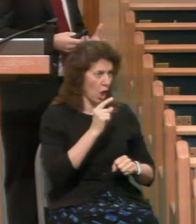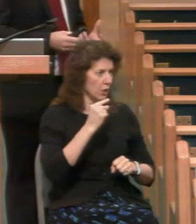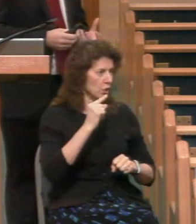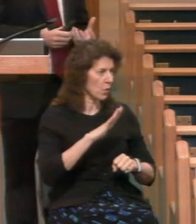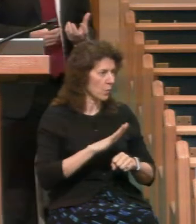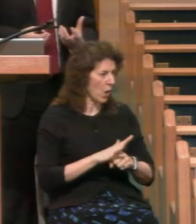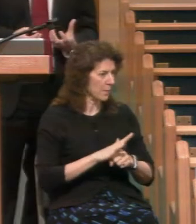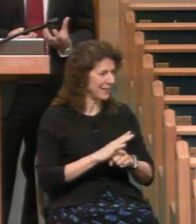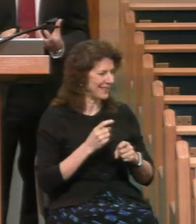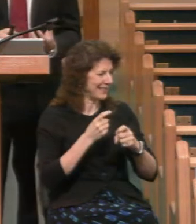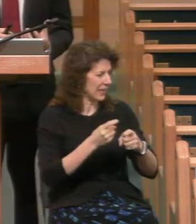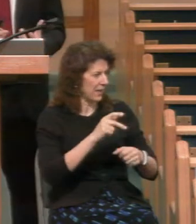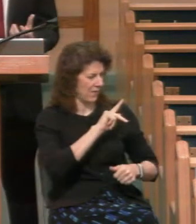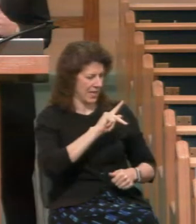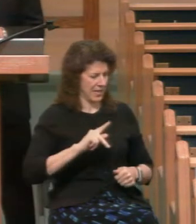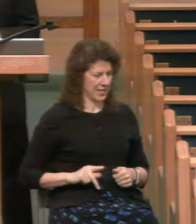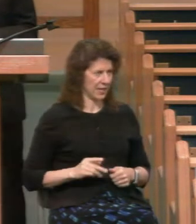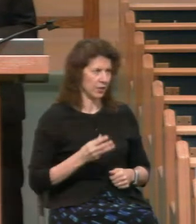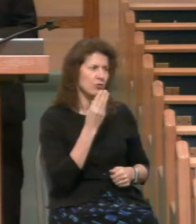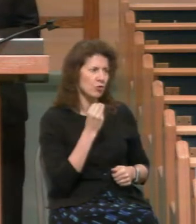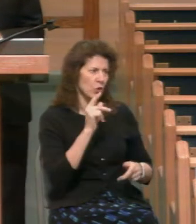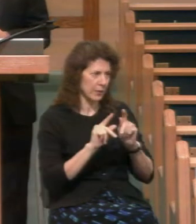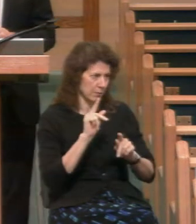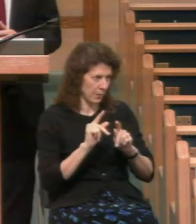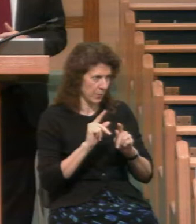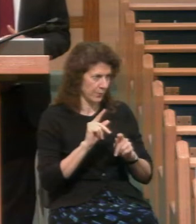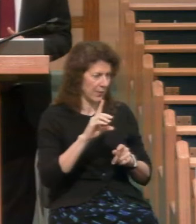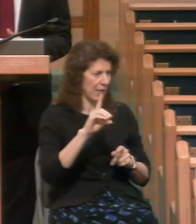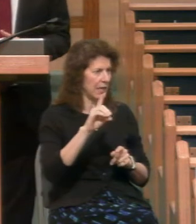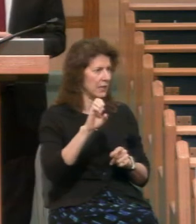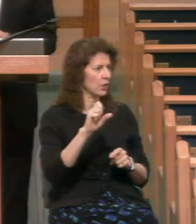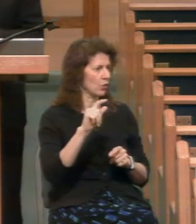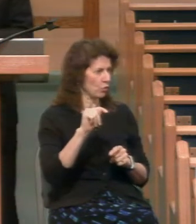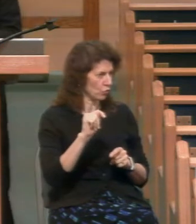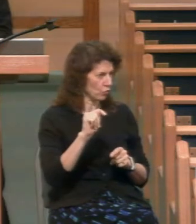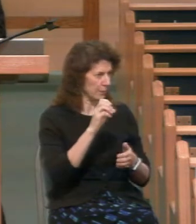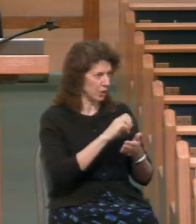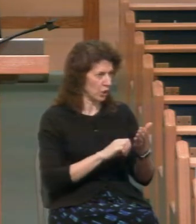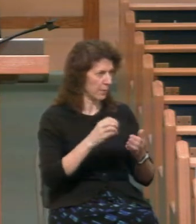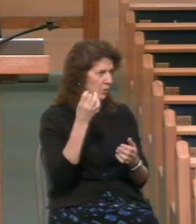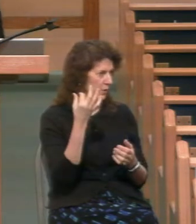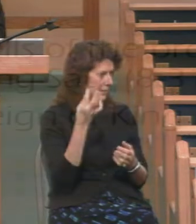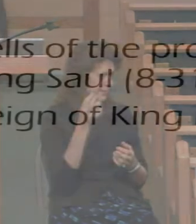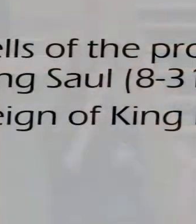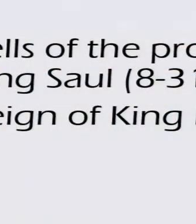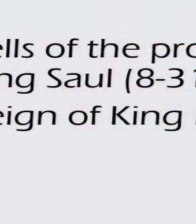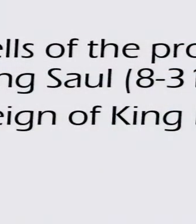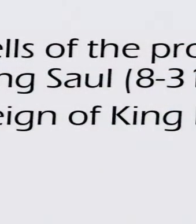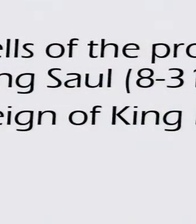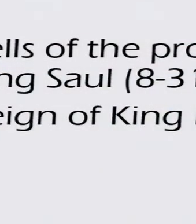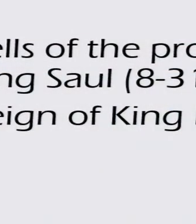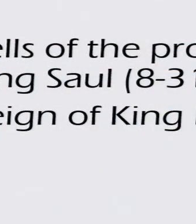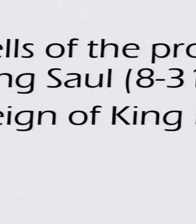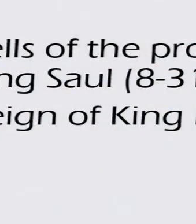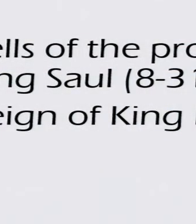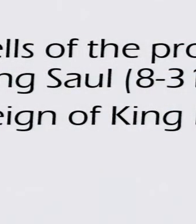kings, providing kings. Look over in Deuteronomy chapter 17. Would it surprise you that God talked about kings before they even happened?